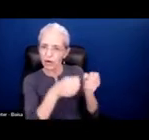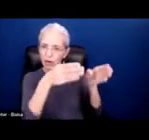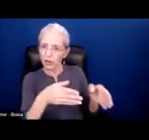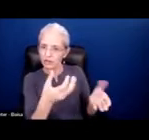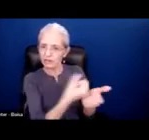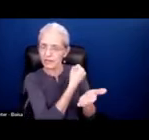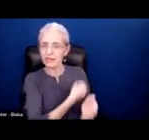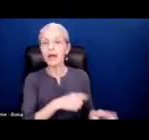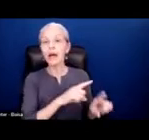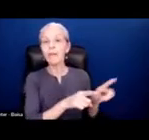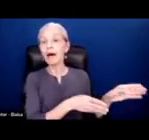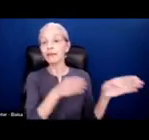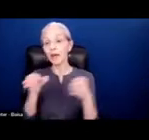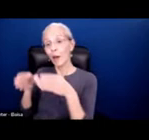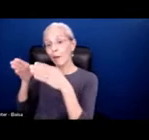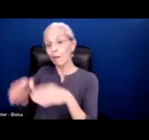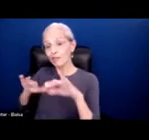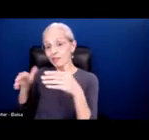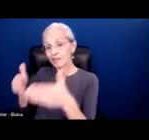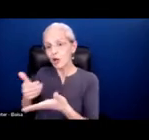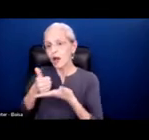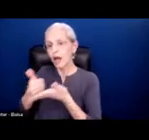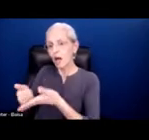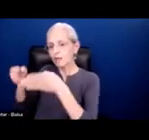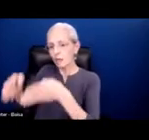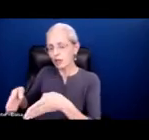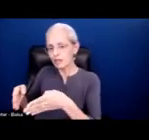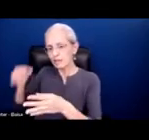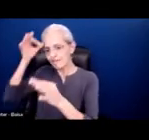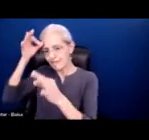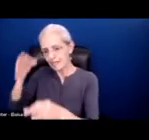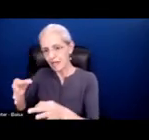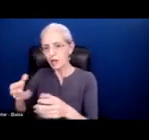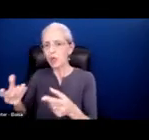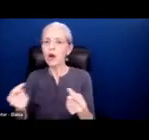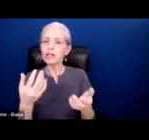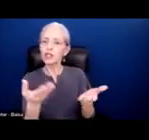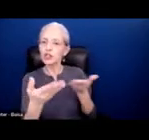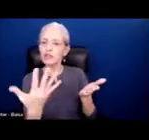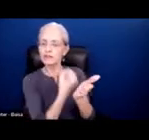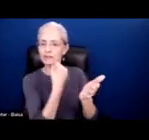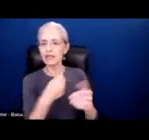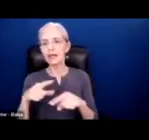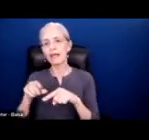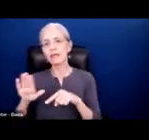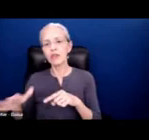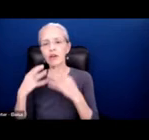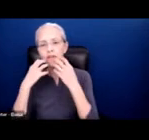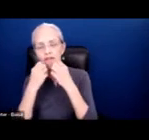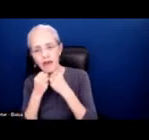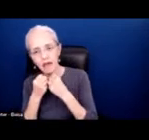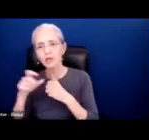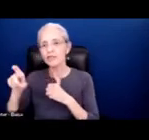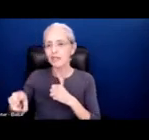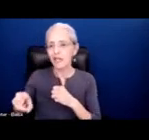Person-centered planning is a service model that helps recipient make decisions about the services they use based on their needs, values, goals, and preferences. And this is the way